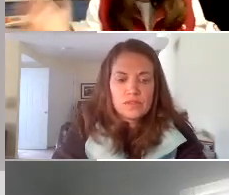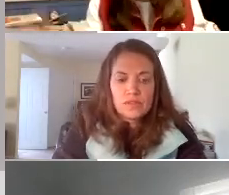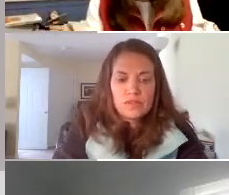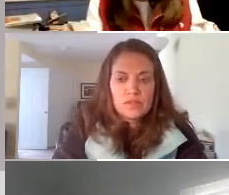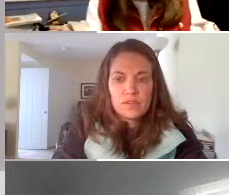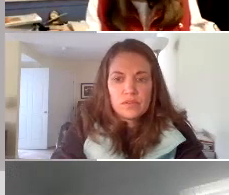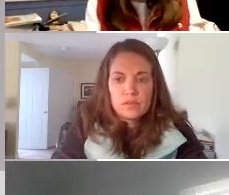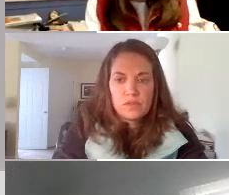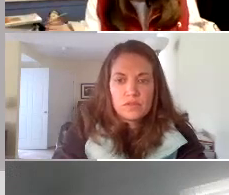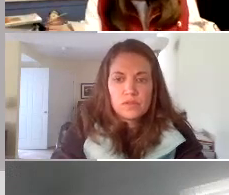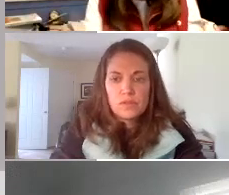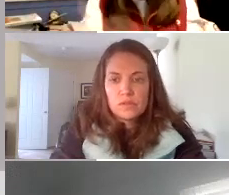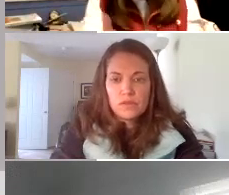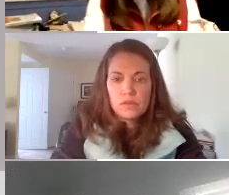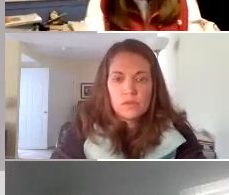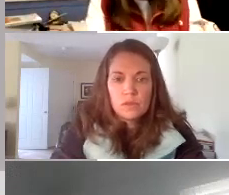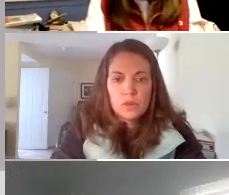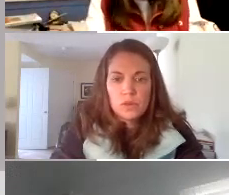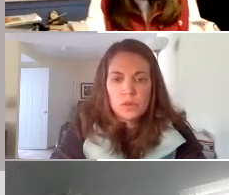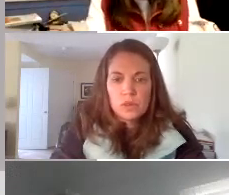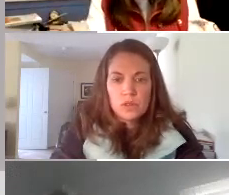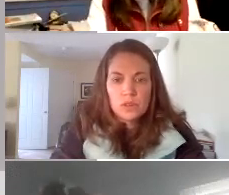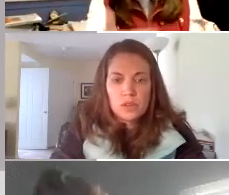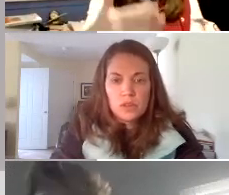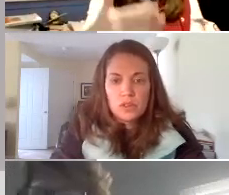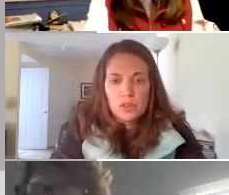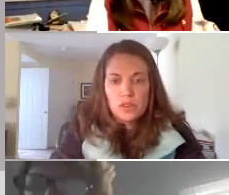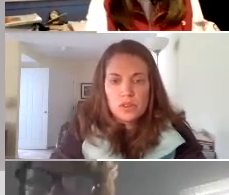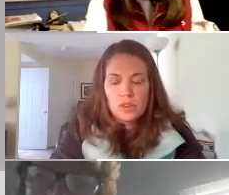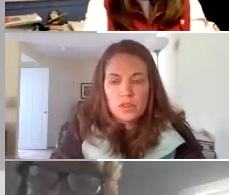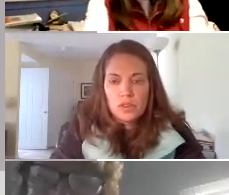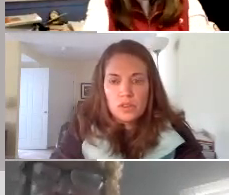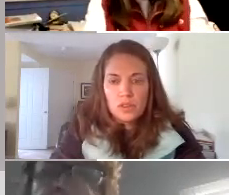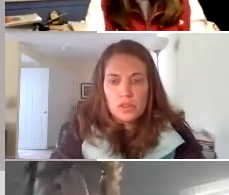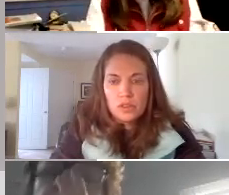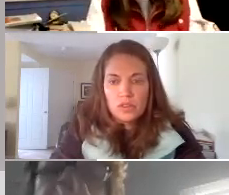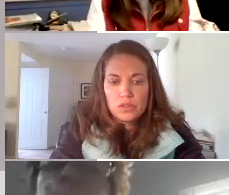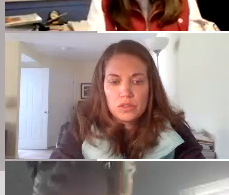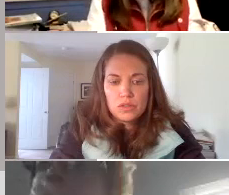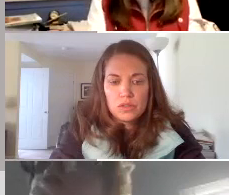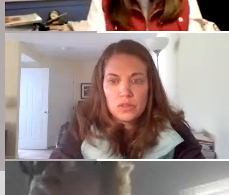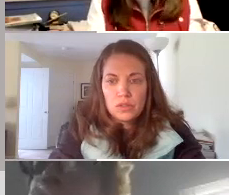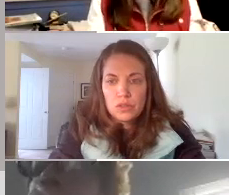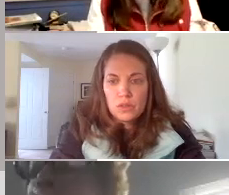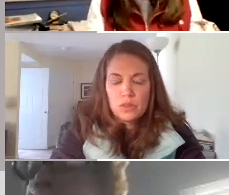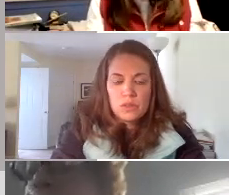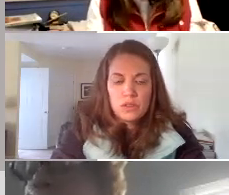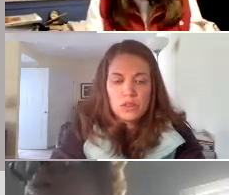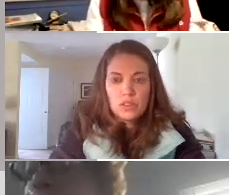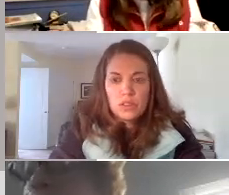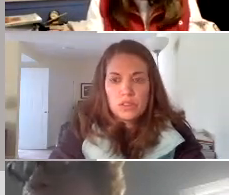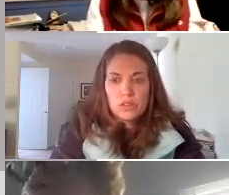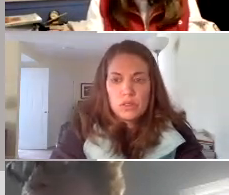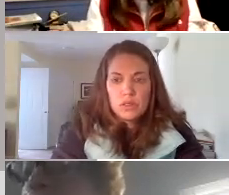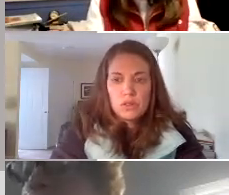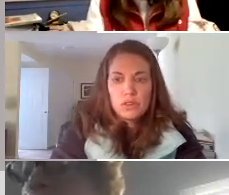with all of the things that we consider, considering each of the 10 characteristics, and then putting it within arm's reach and really giving them that